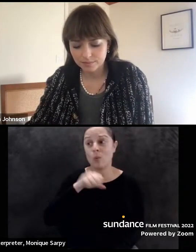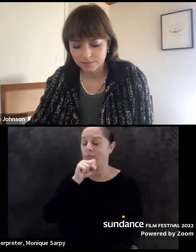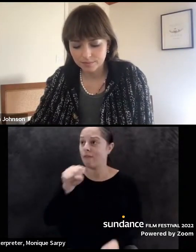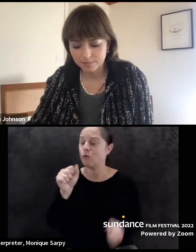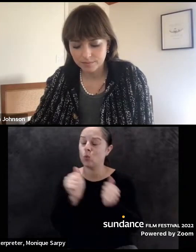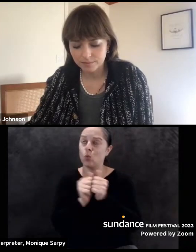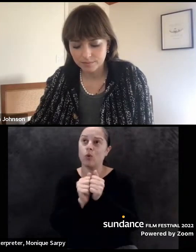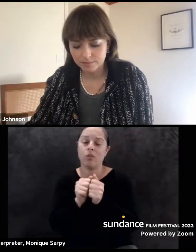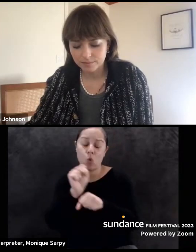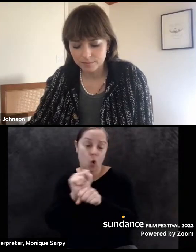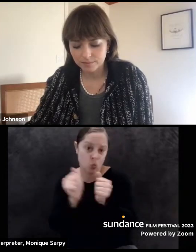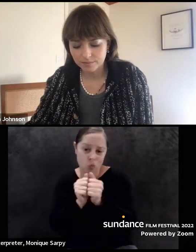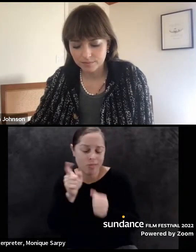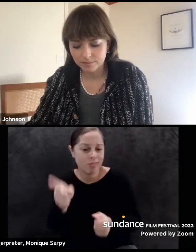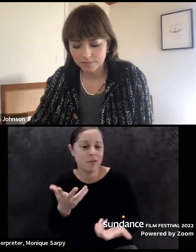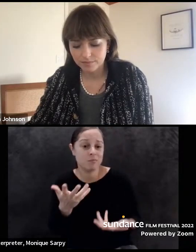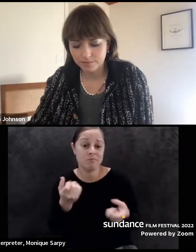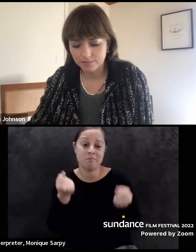There's tons of people.